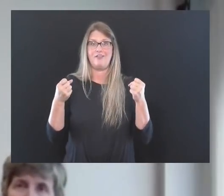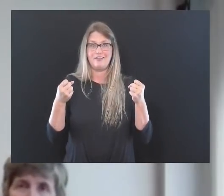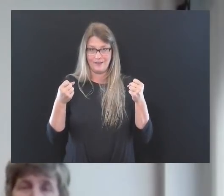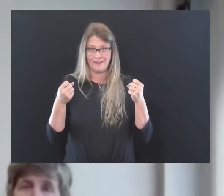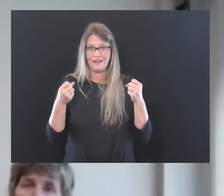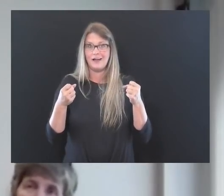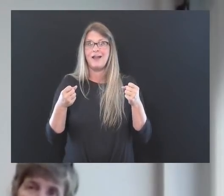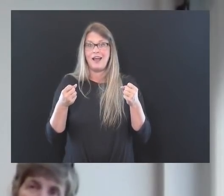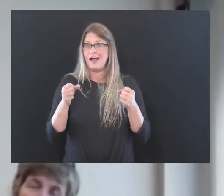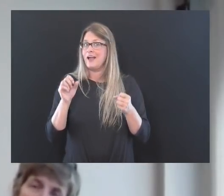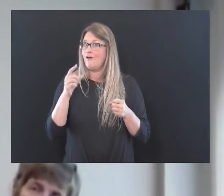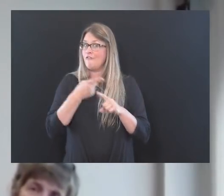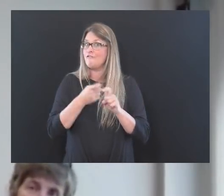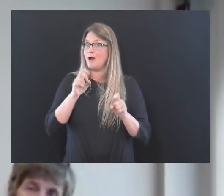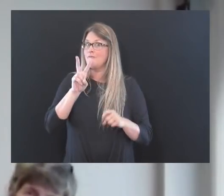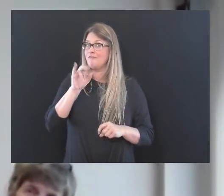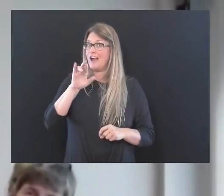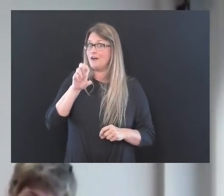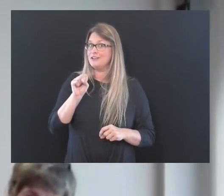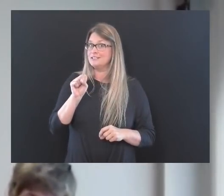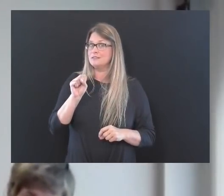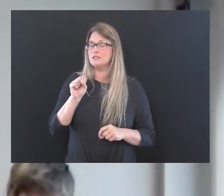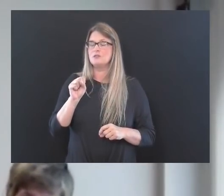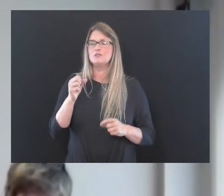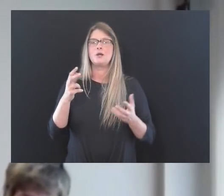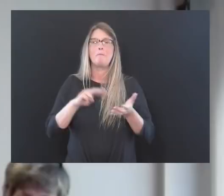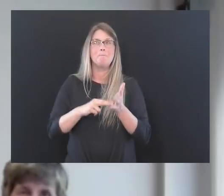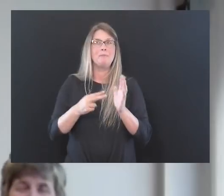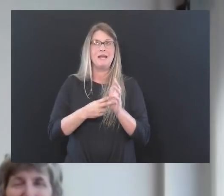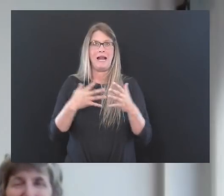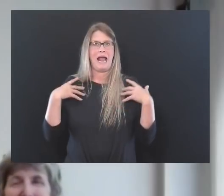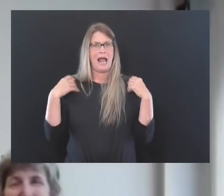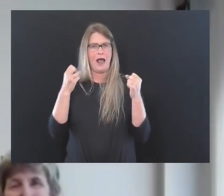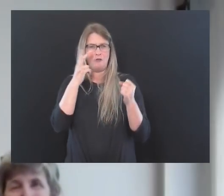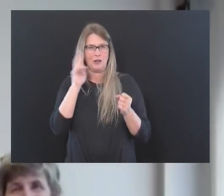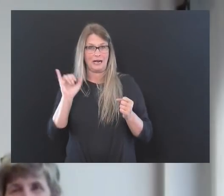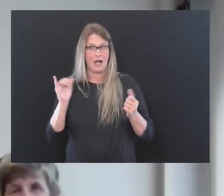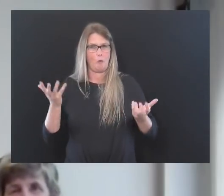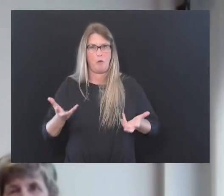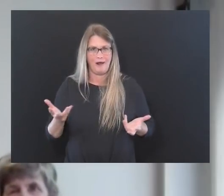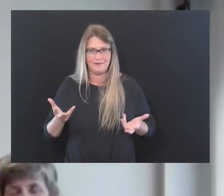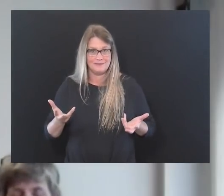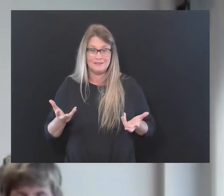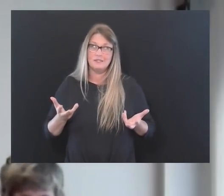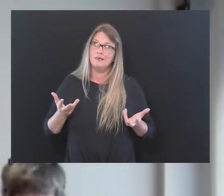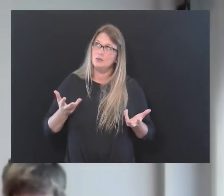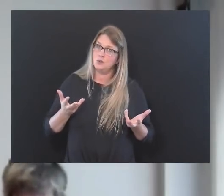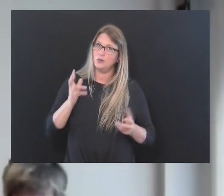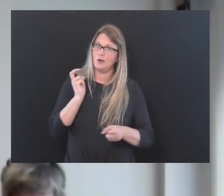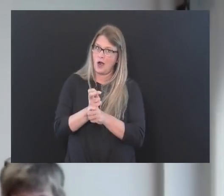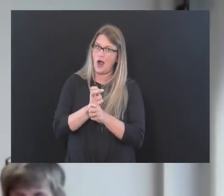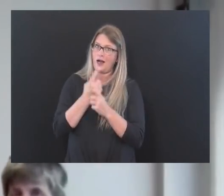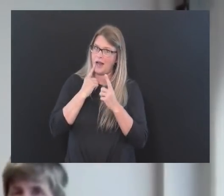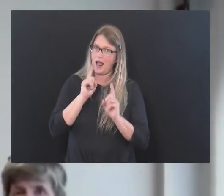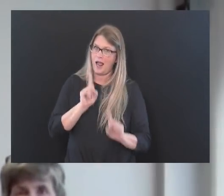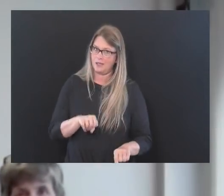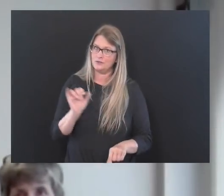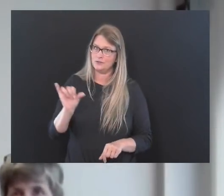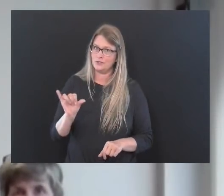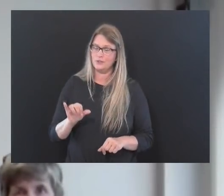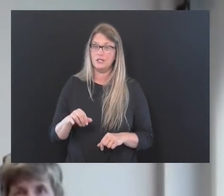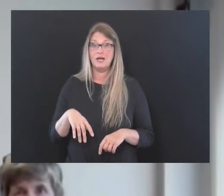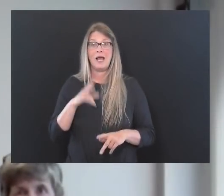et cetera, and exactly what is the definition of recovery. And so if someone who has minimal to